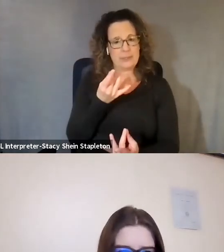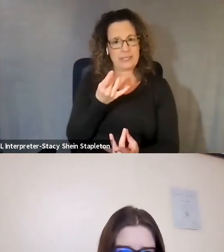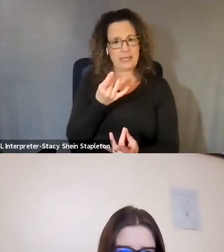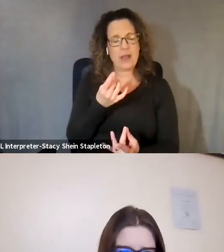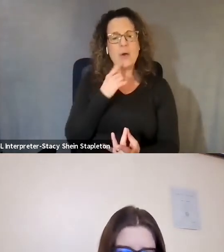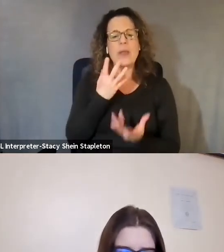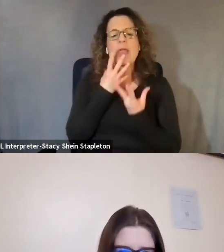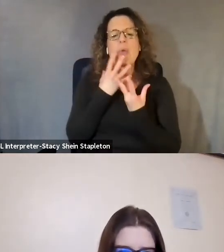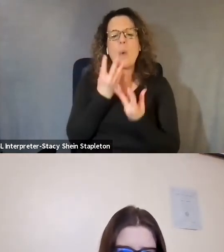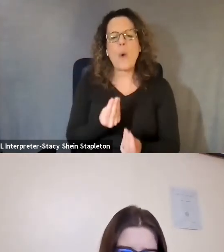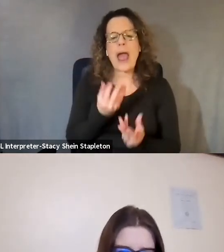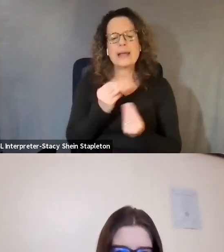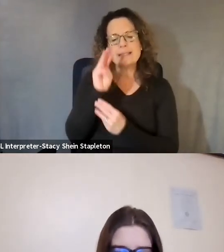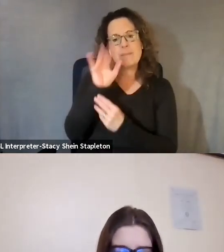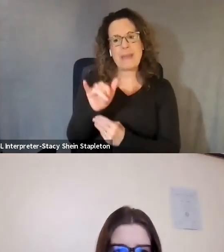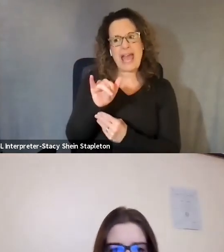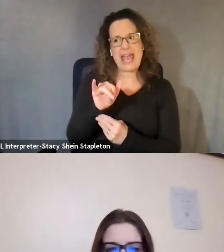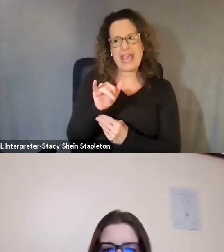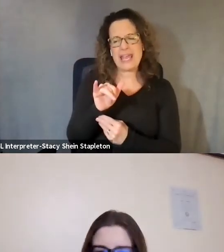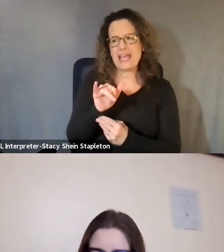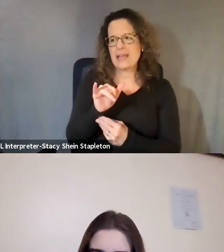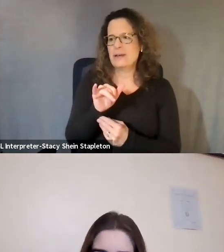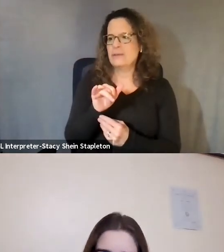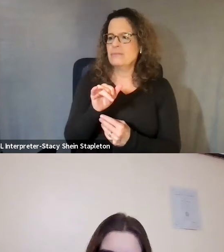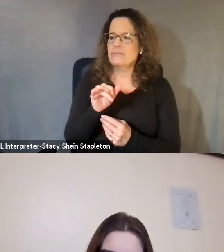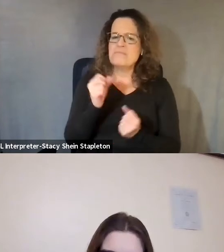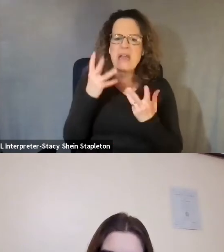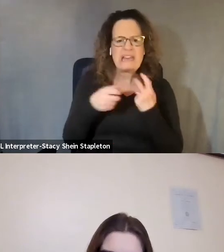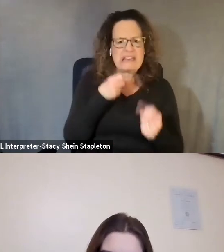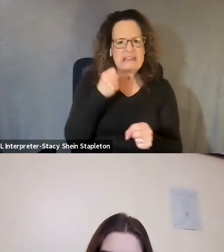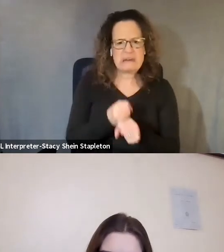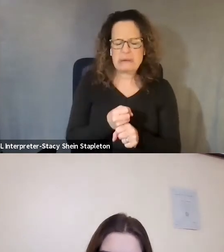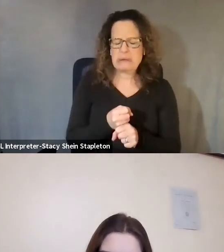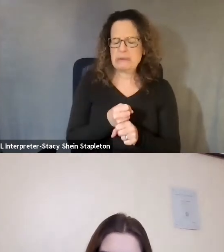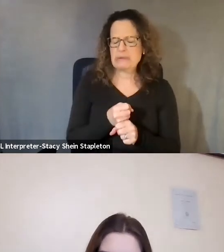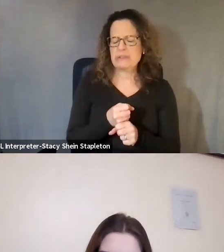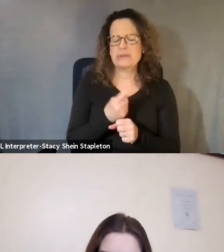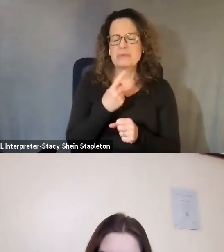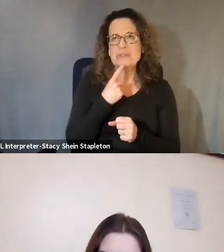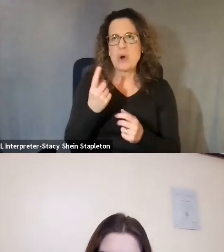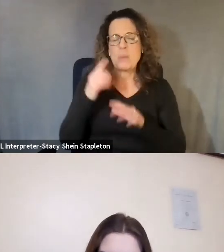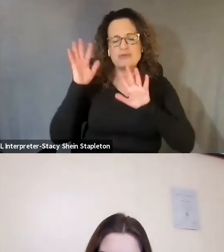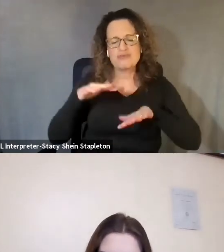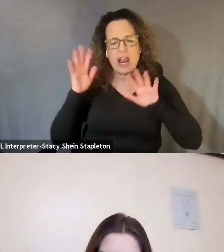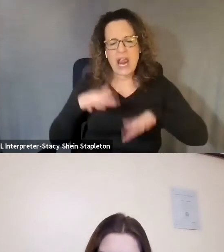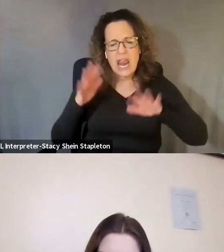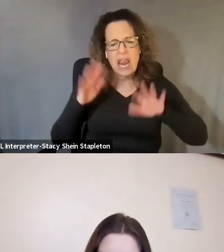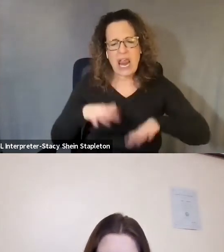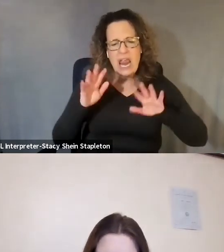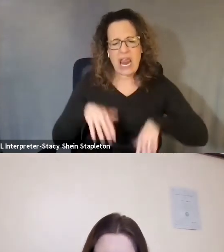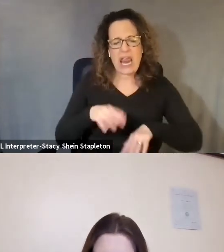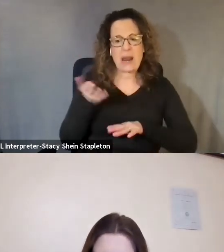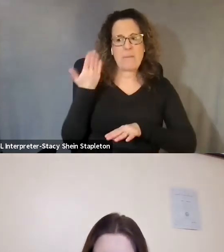wettest May on record in this region. In fact, it was so wet that the